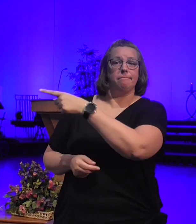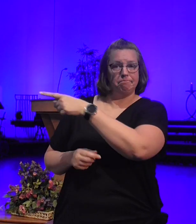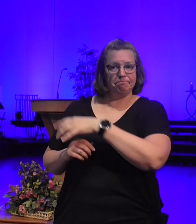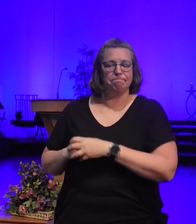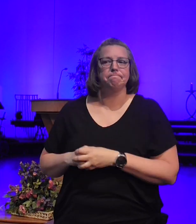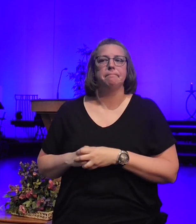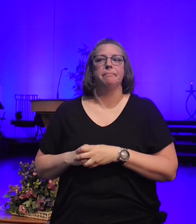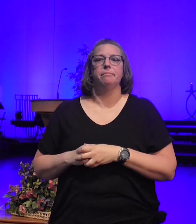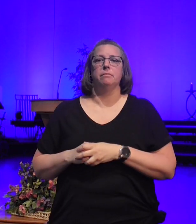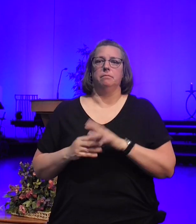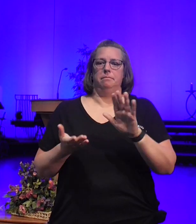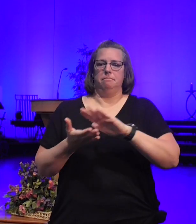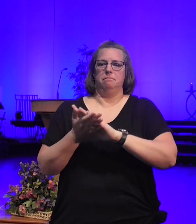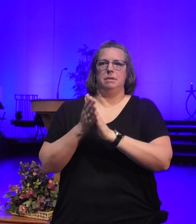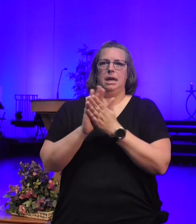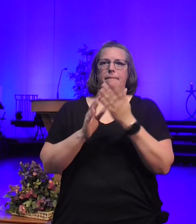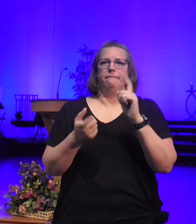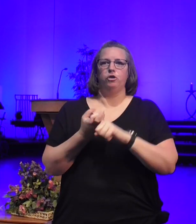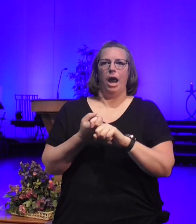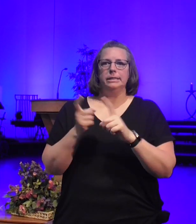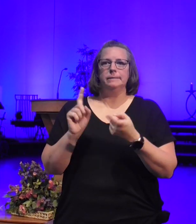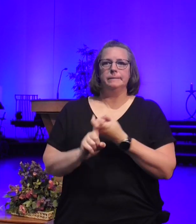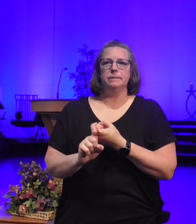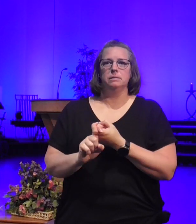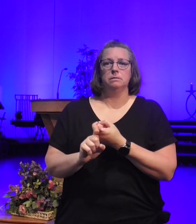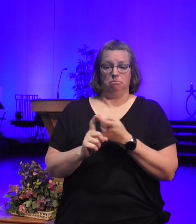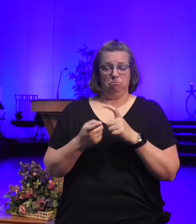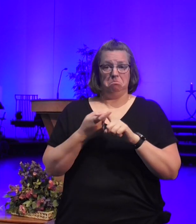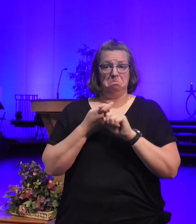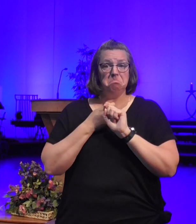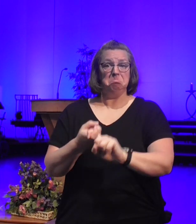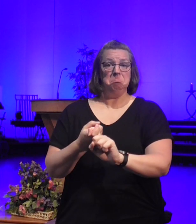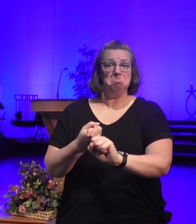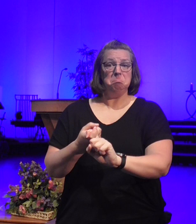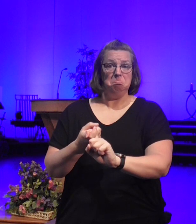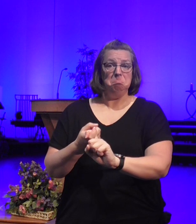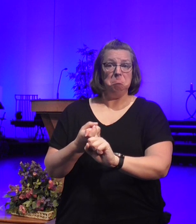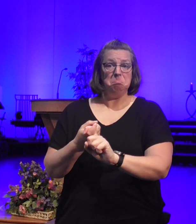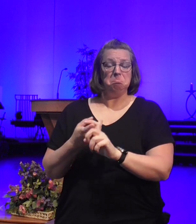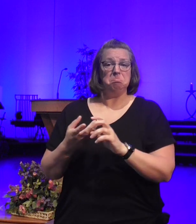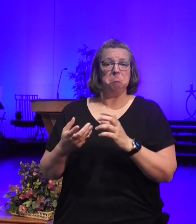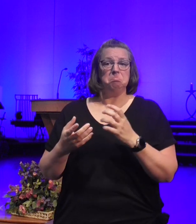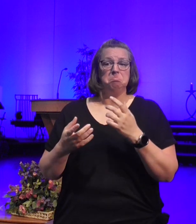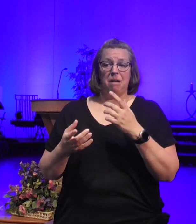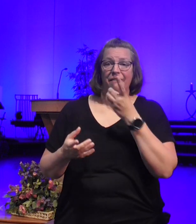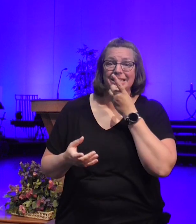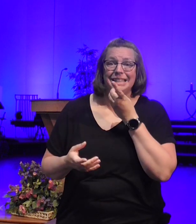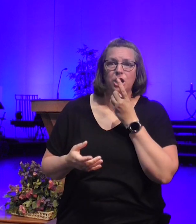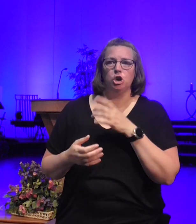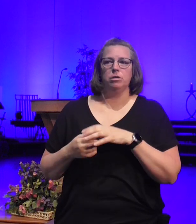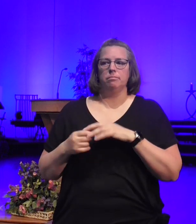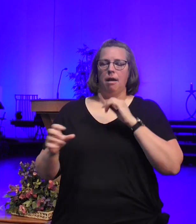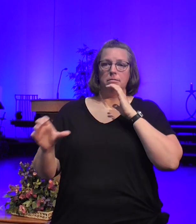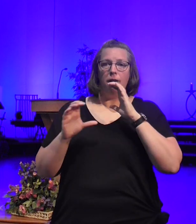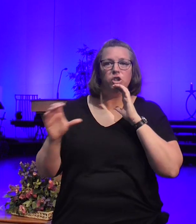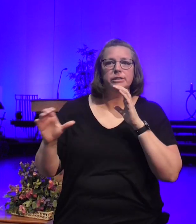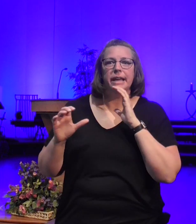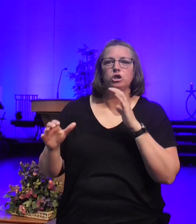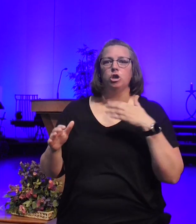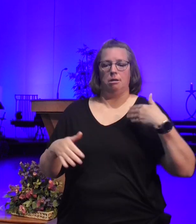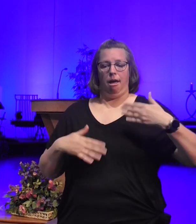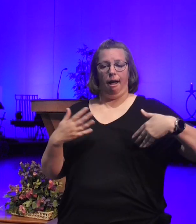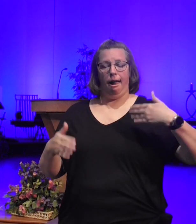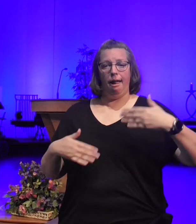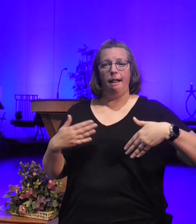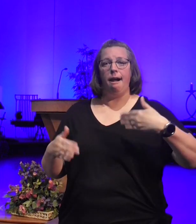They became friends, good friends, began to have dinner, have conversation, and